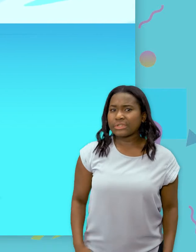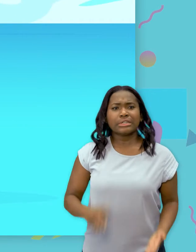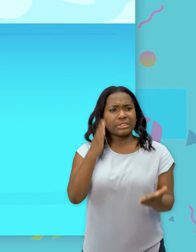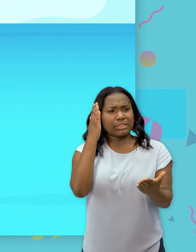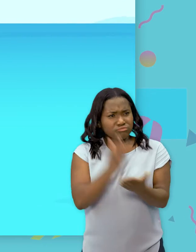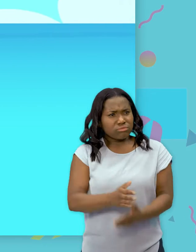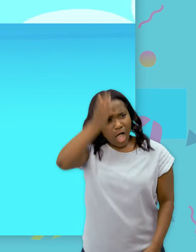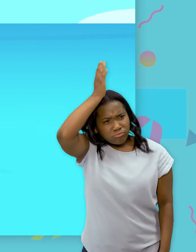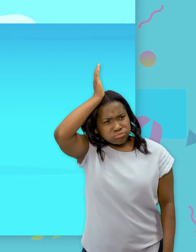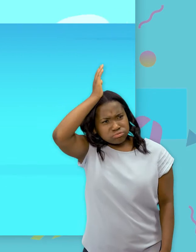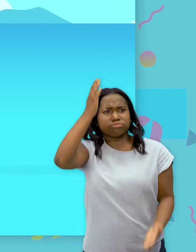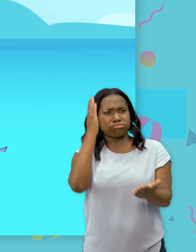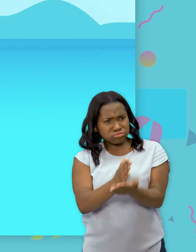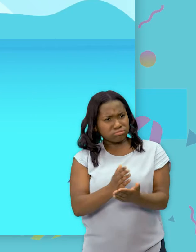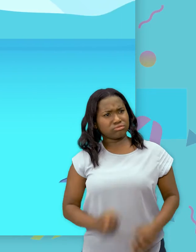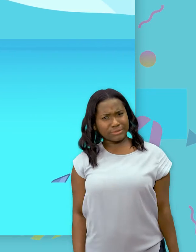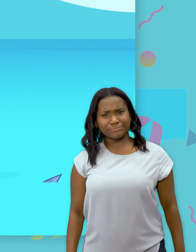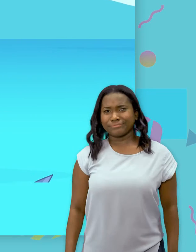Stop it, you sharks.